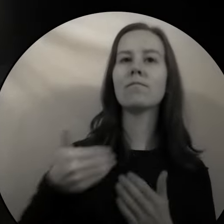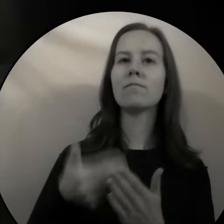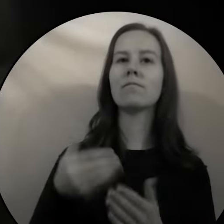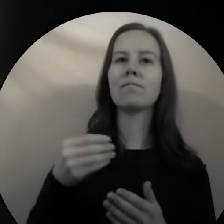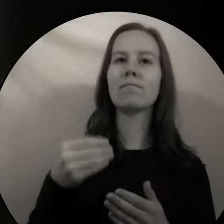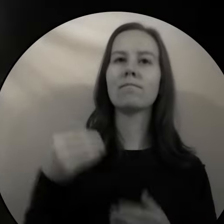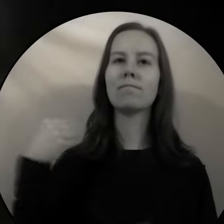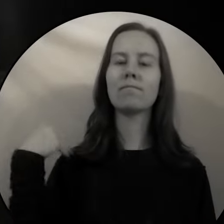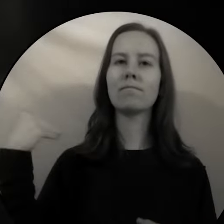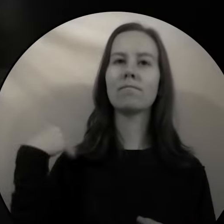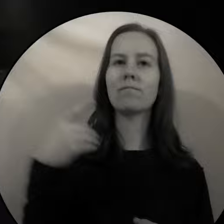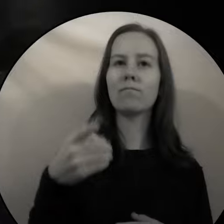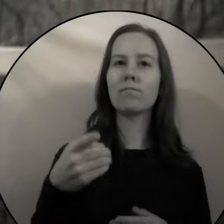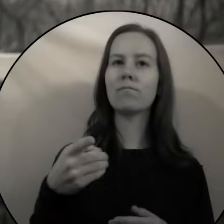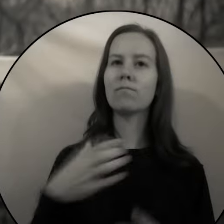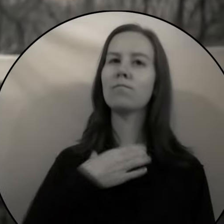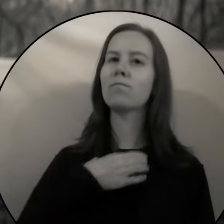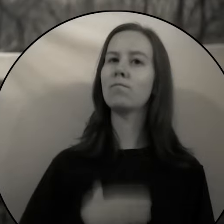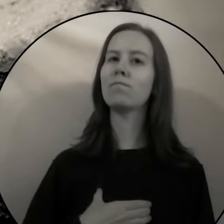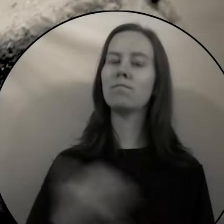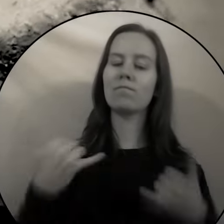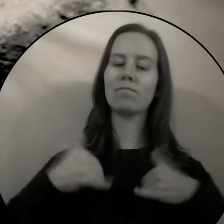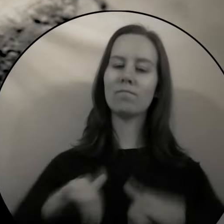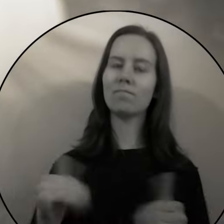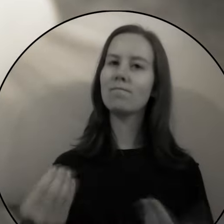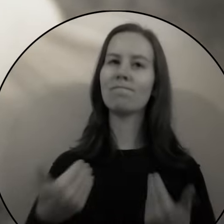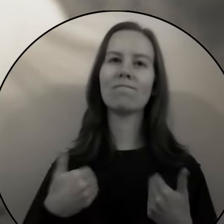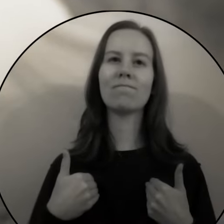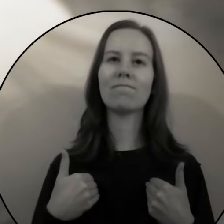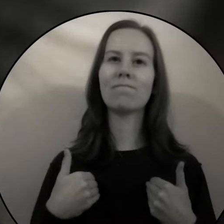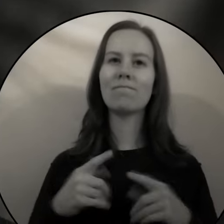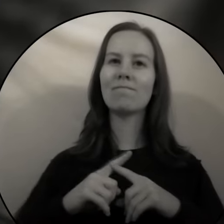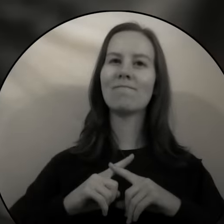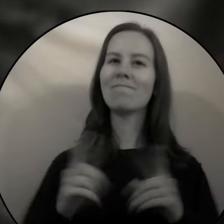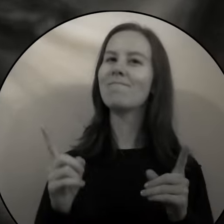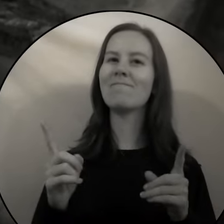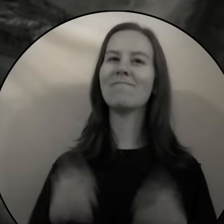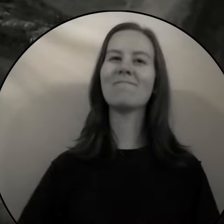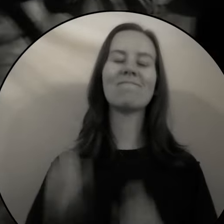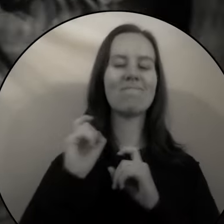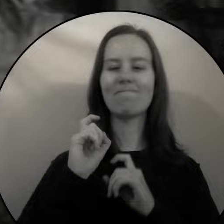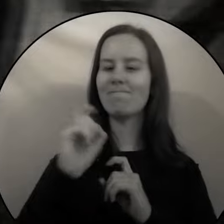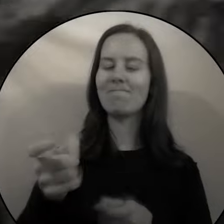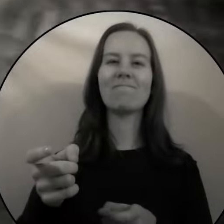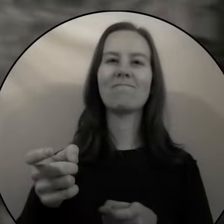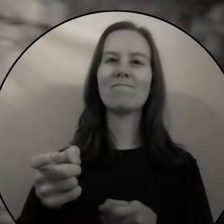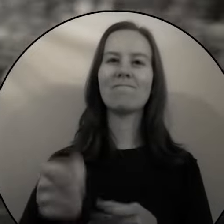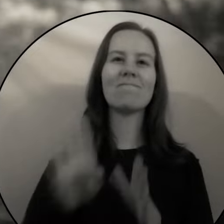those Memories You'll be left want when they get donated